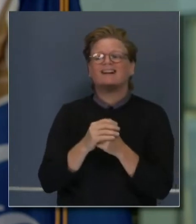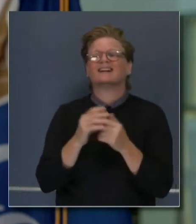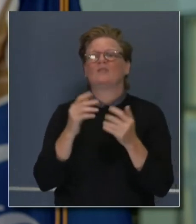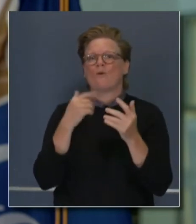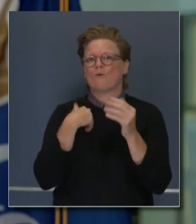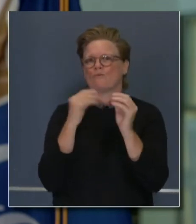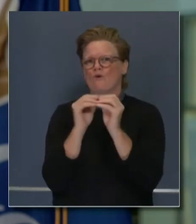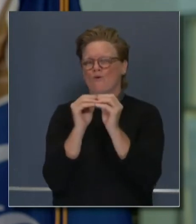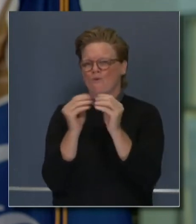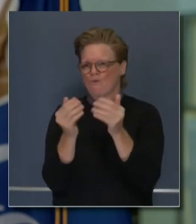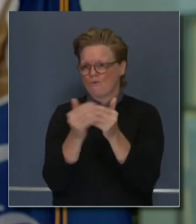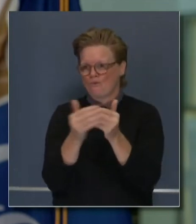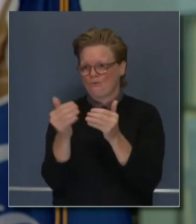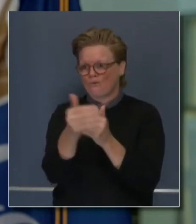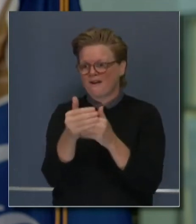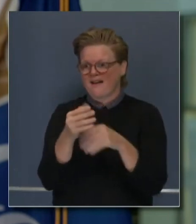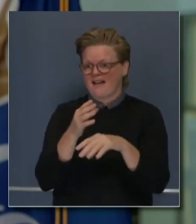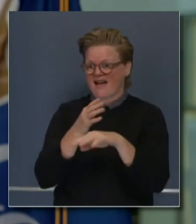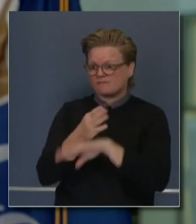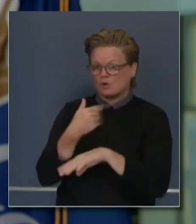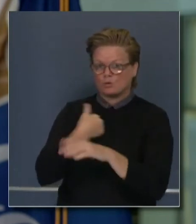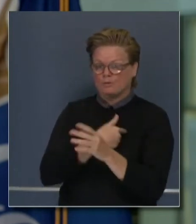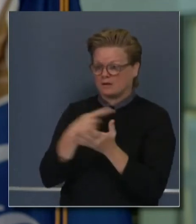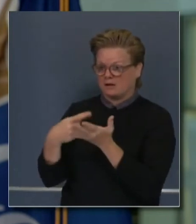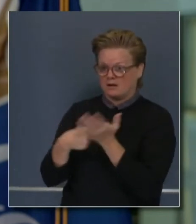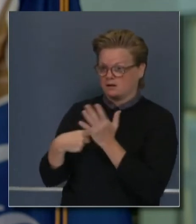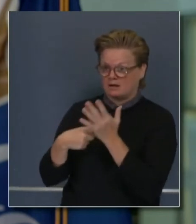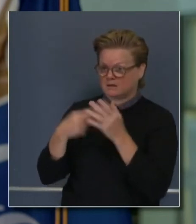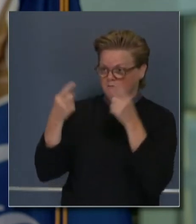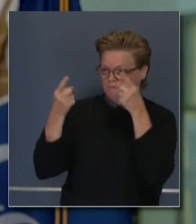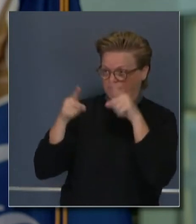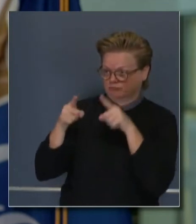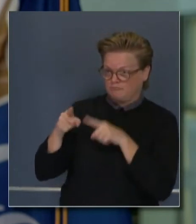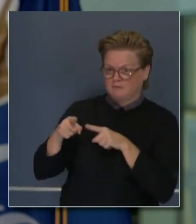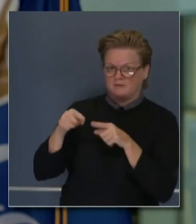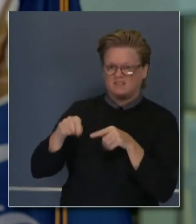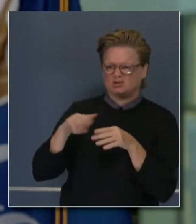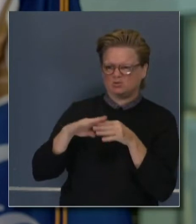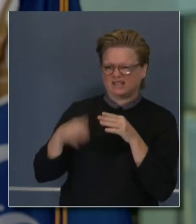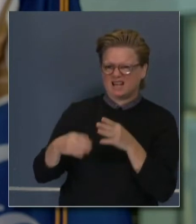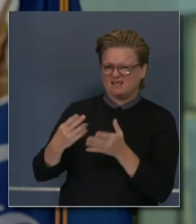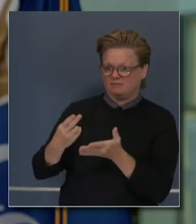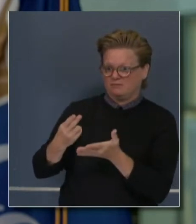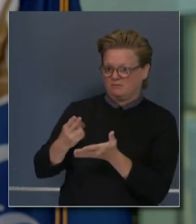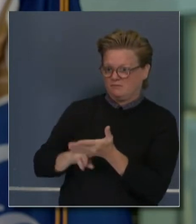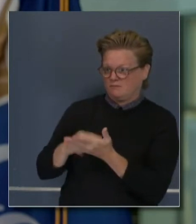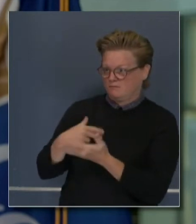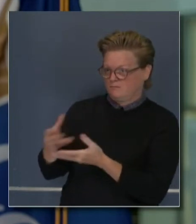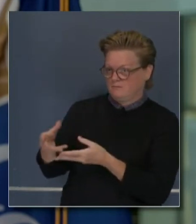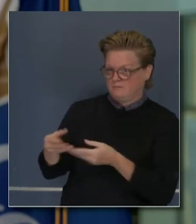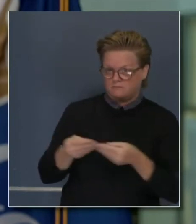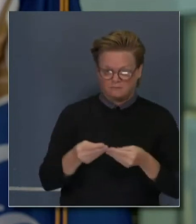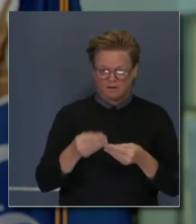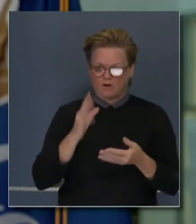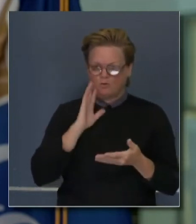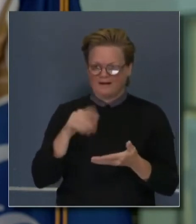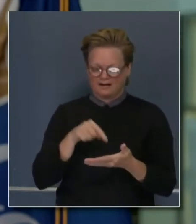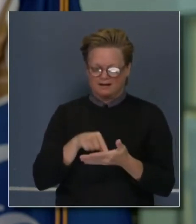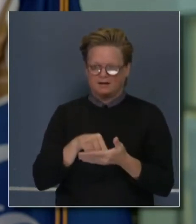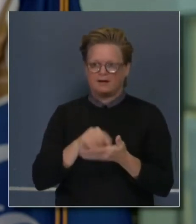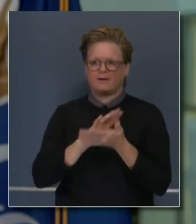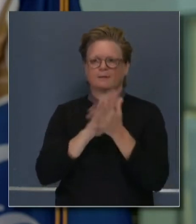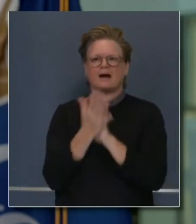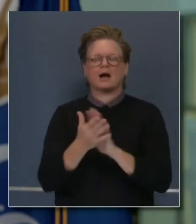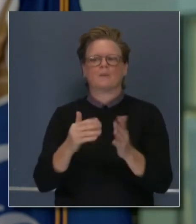details present themselves in what we refer to as print, meaning in the bill language that